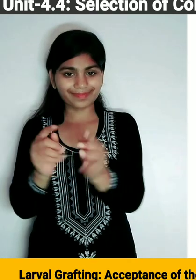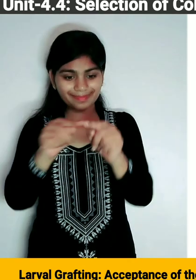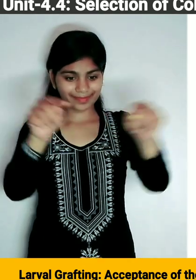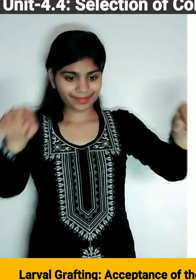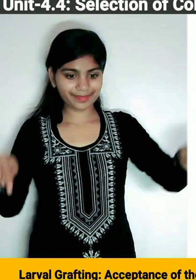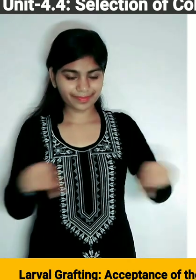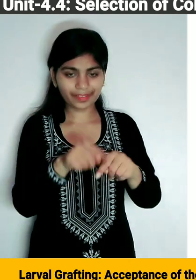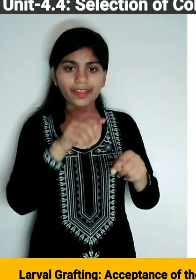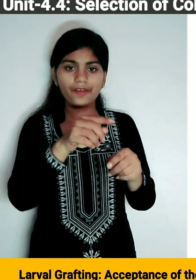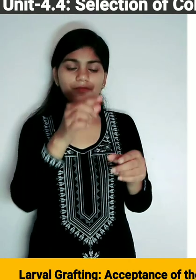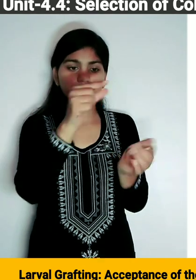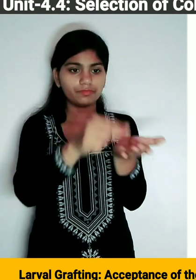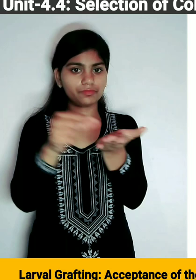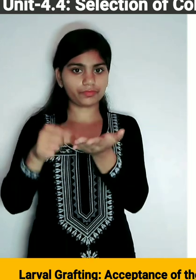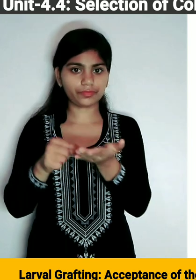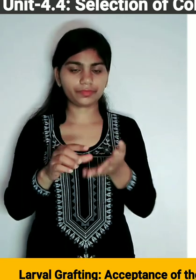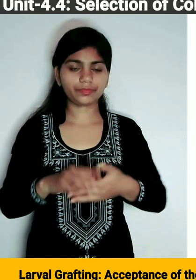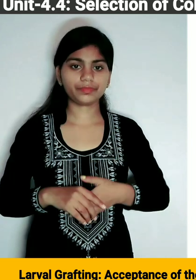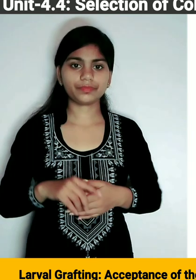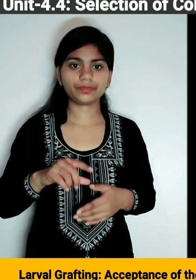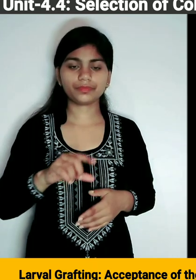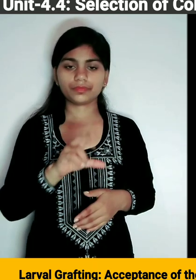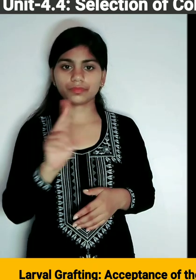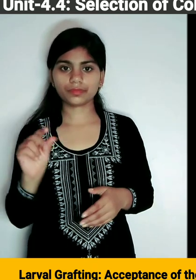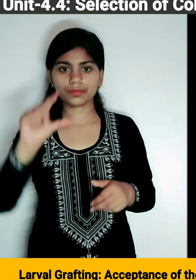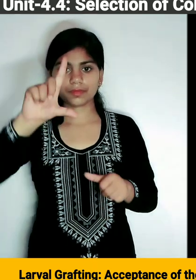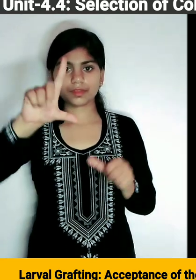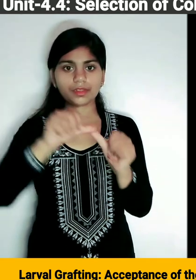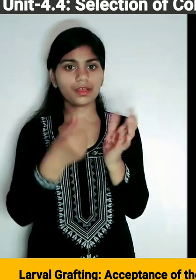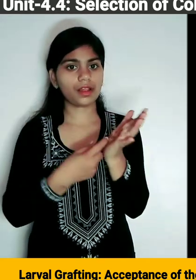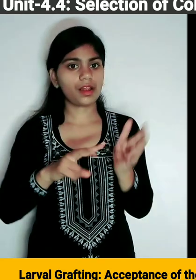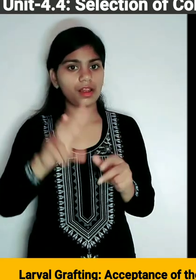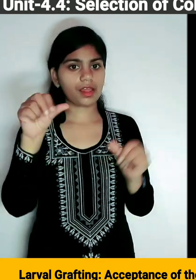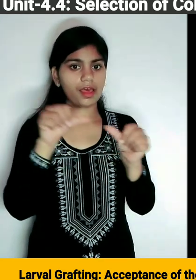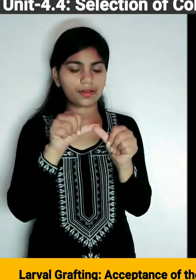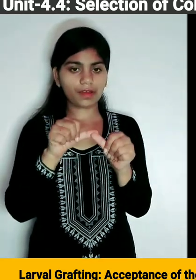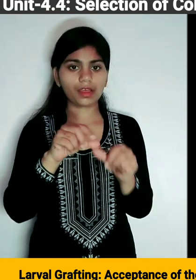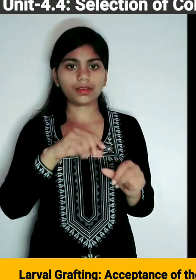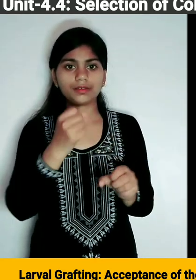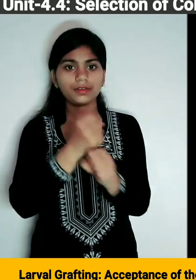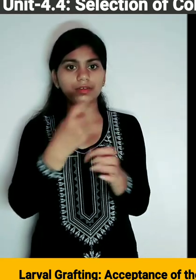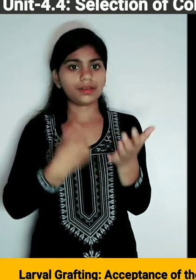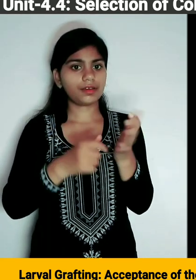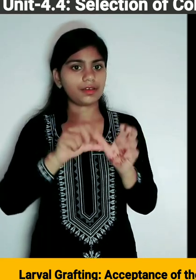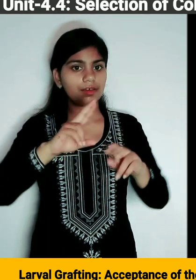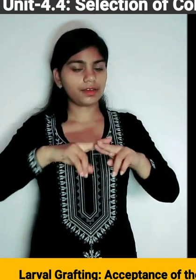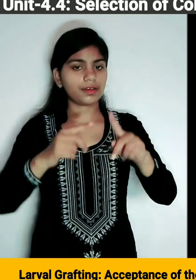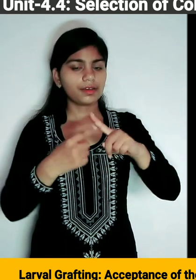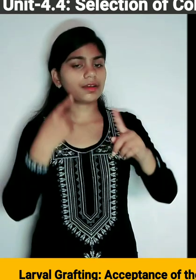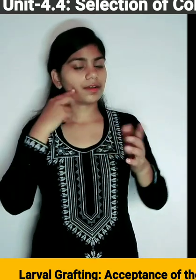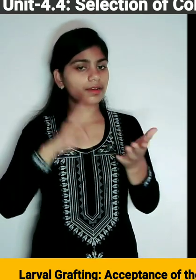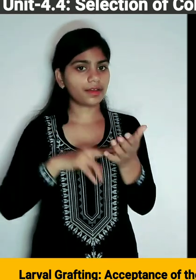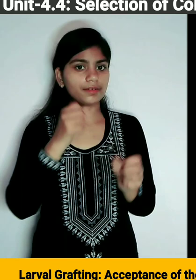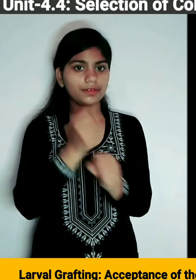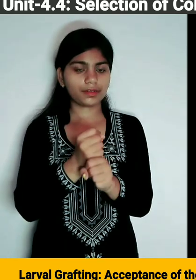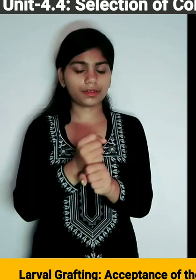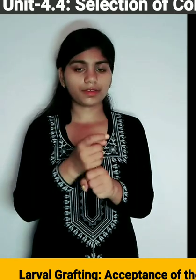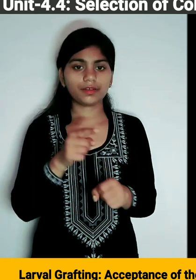grafting. Acceptance of young larva, that is less than 24 hours, is very